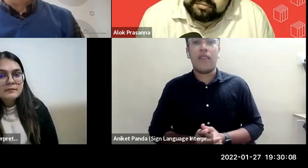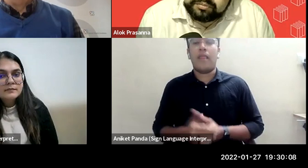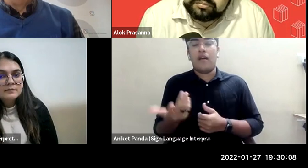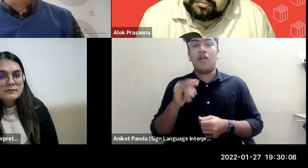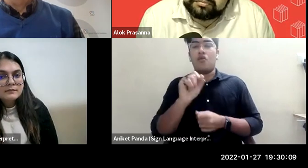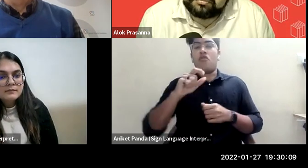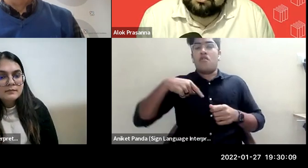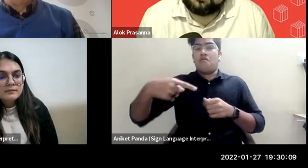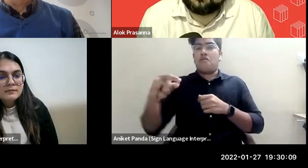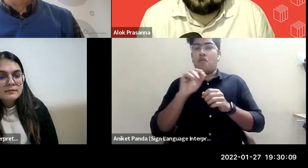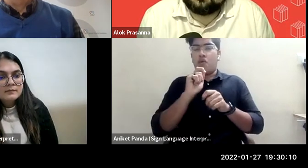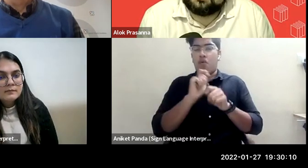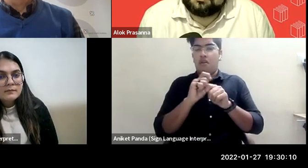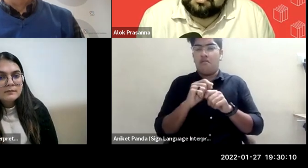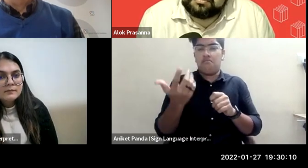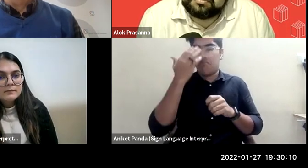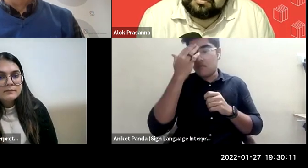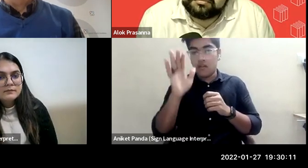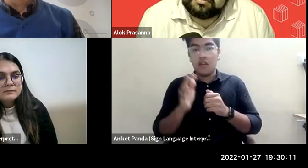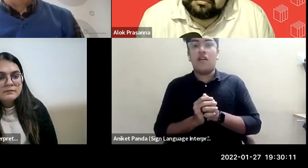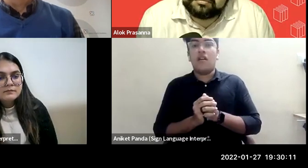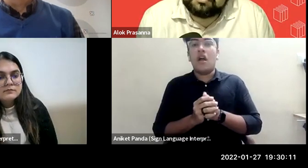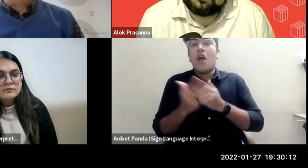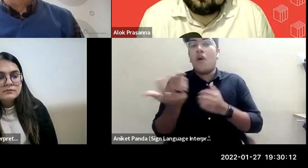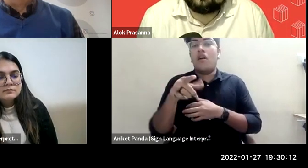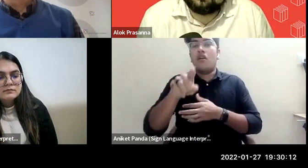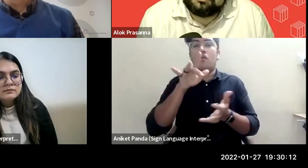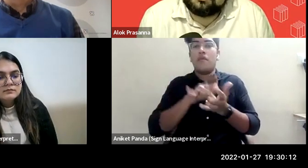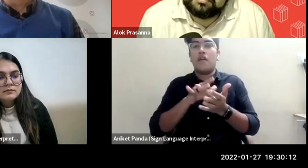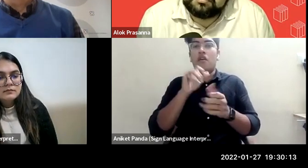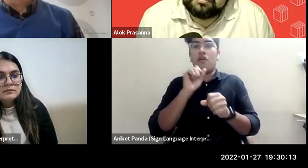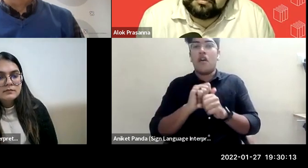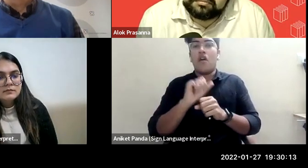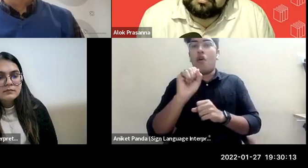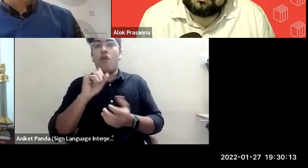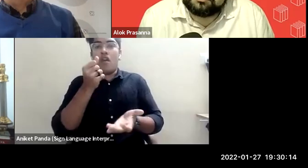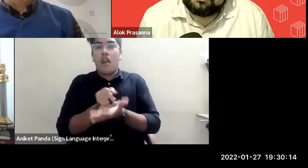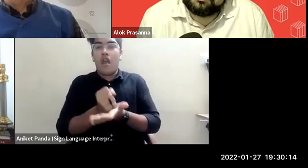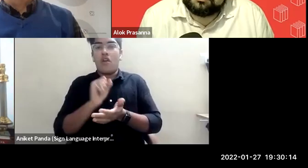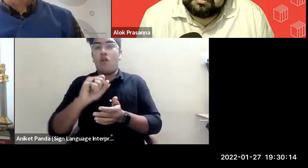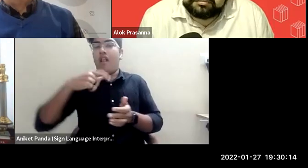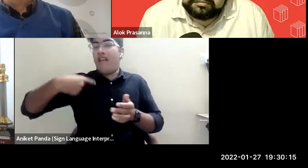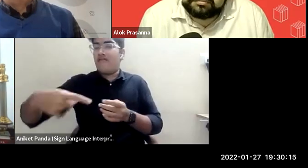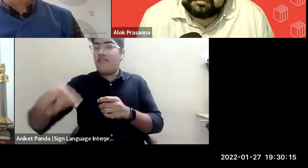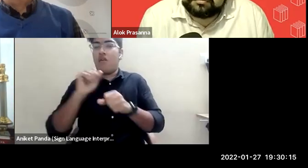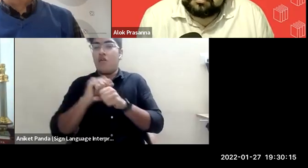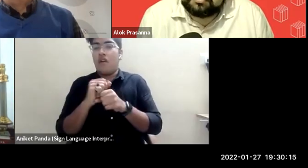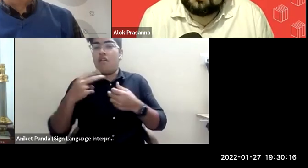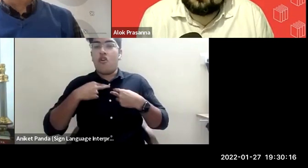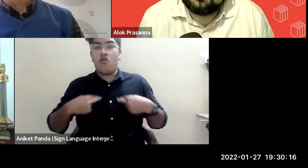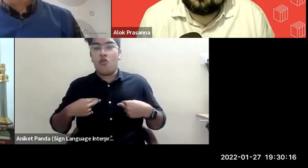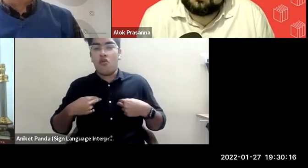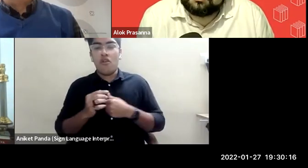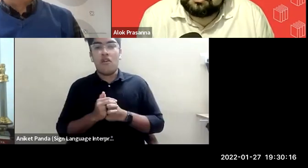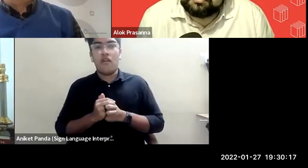put it more specifically, where would you work the constitutional rights in your daily work in a criminal court,